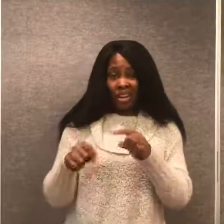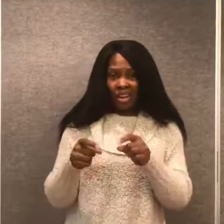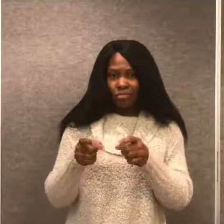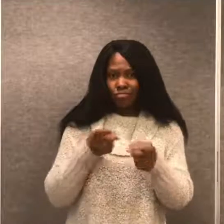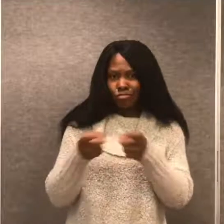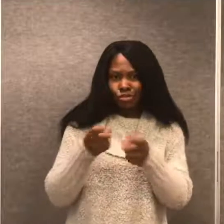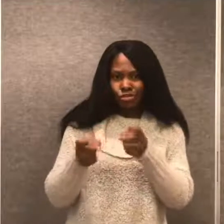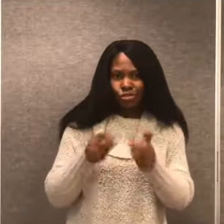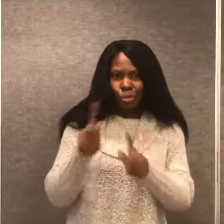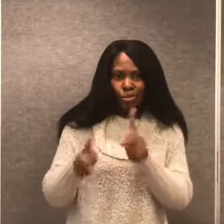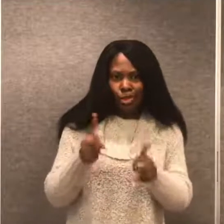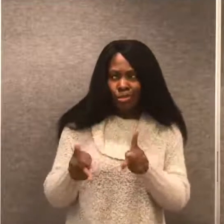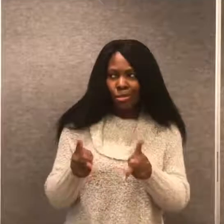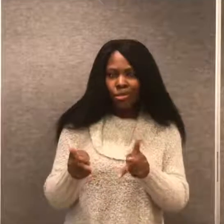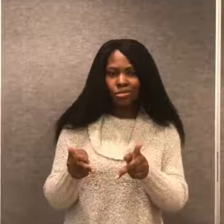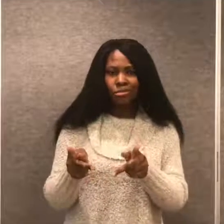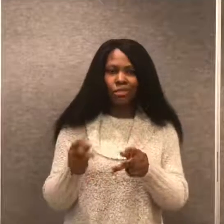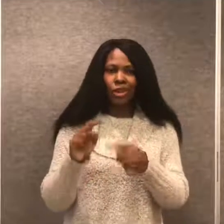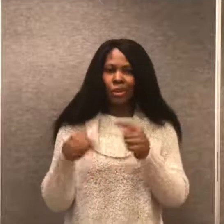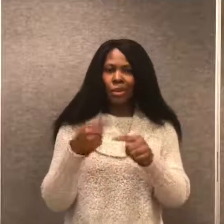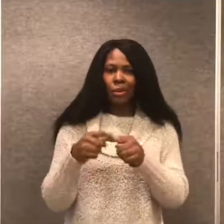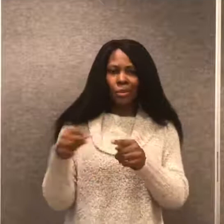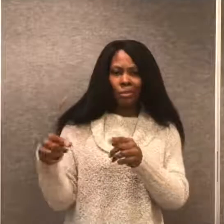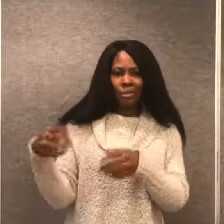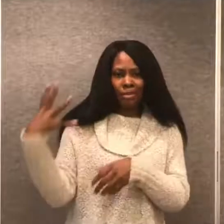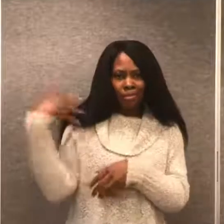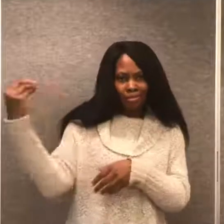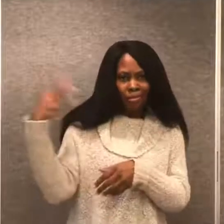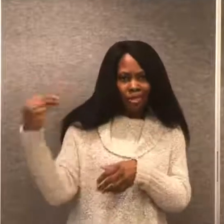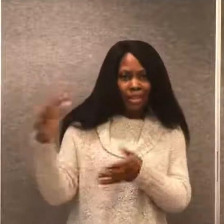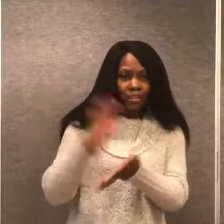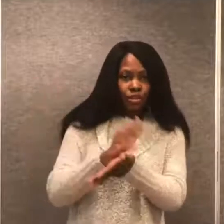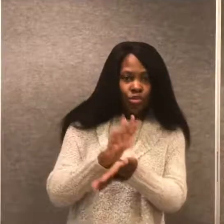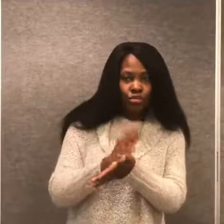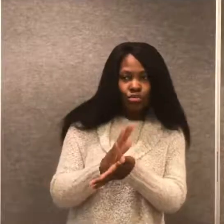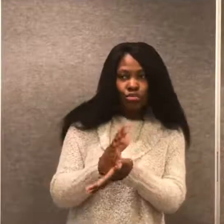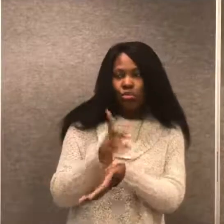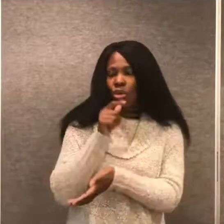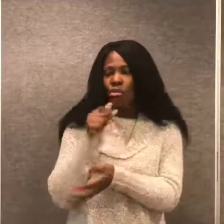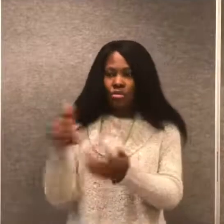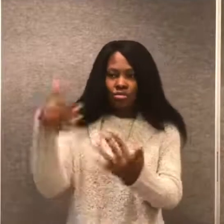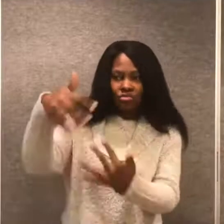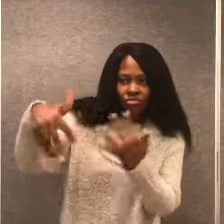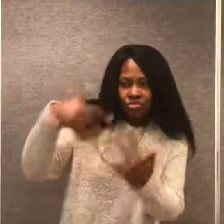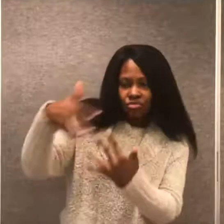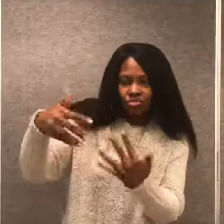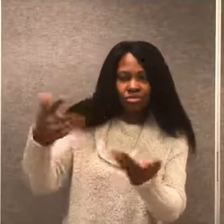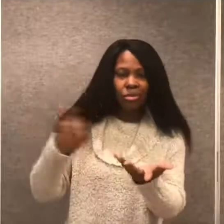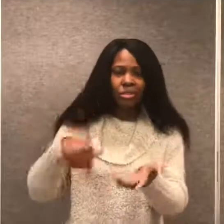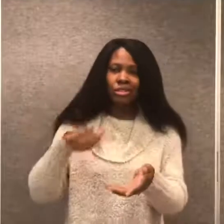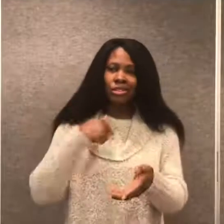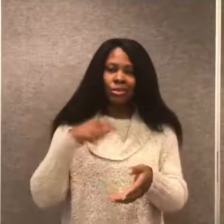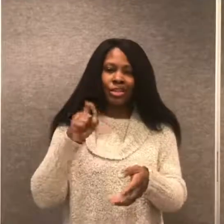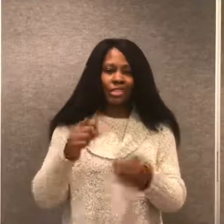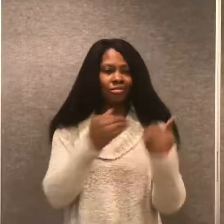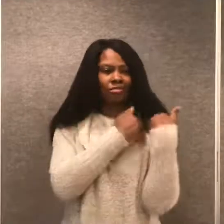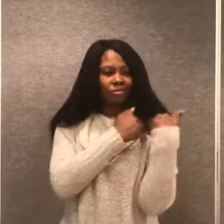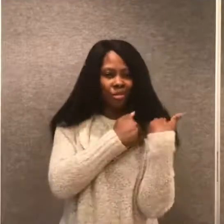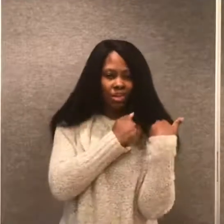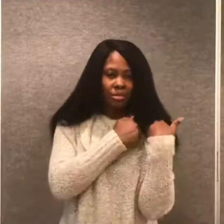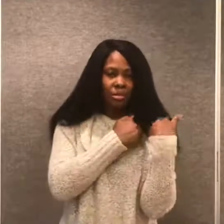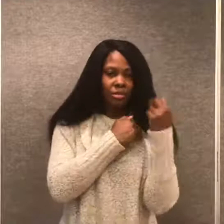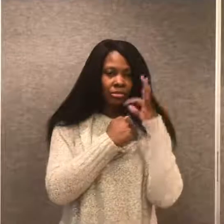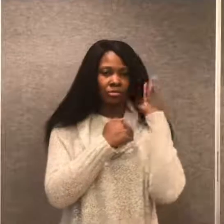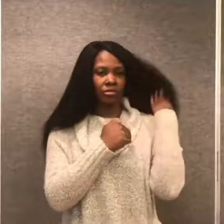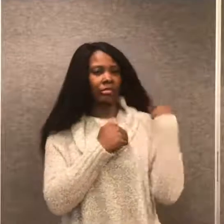after 4:30 when they get out of school, where they go, who they're around. So all of us have to be responsible also, you know,